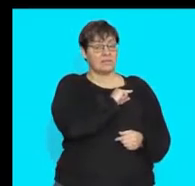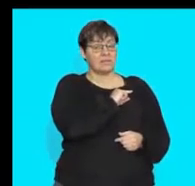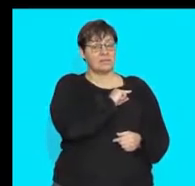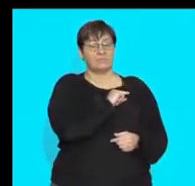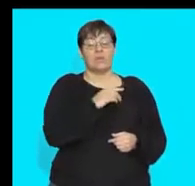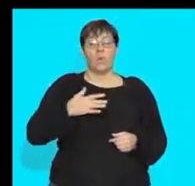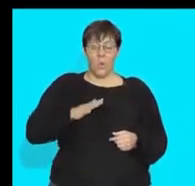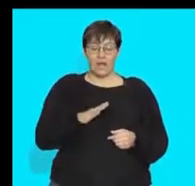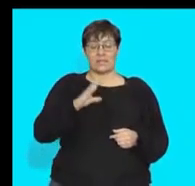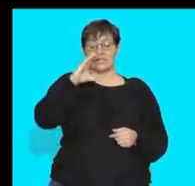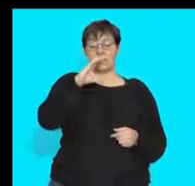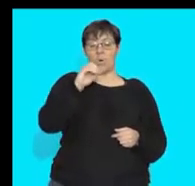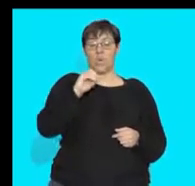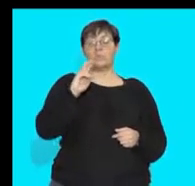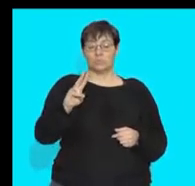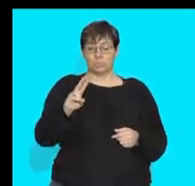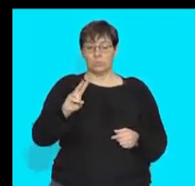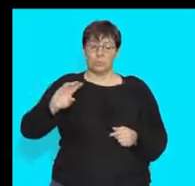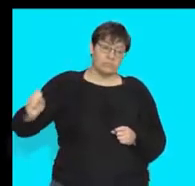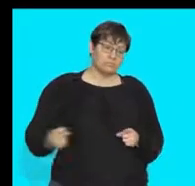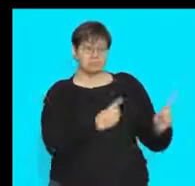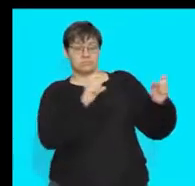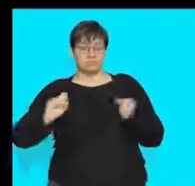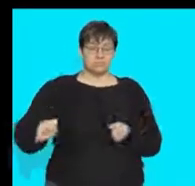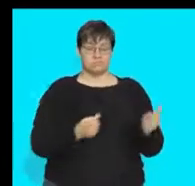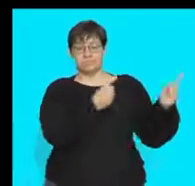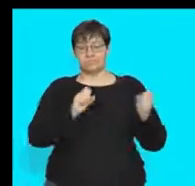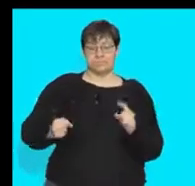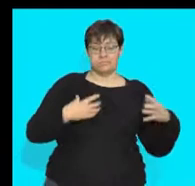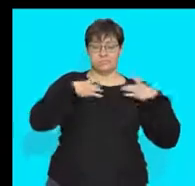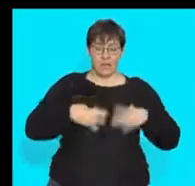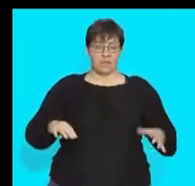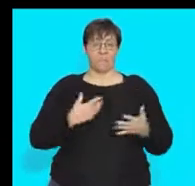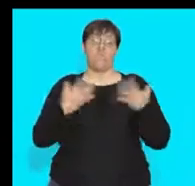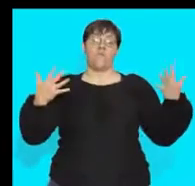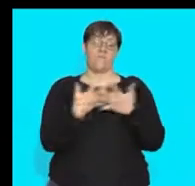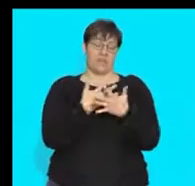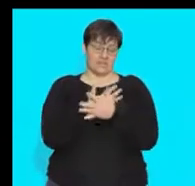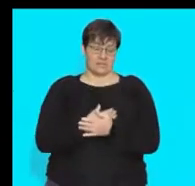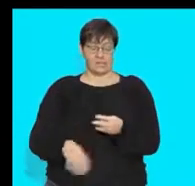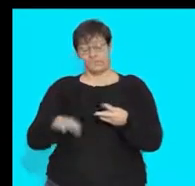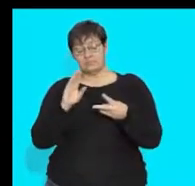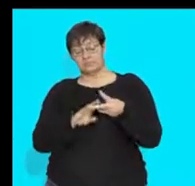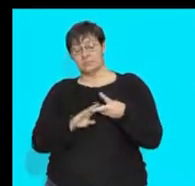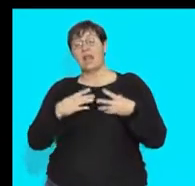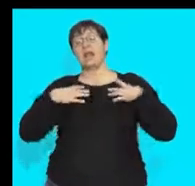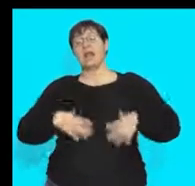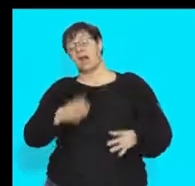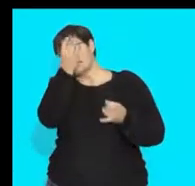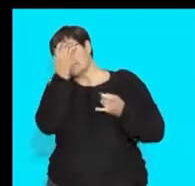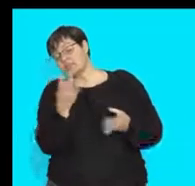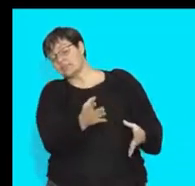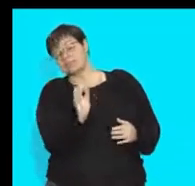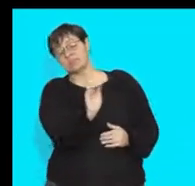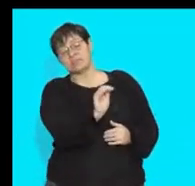carbon dioxide to the lungs much quicker. Then we also say to the lungs, all right, we go